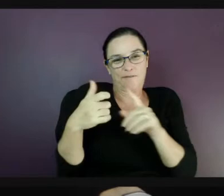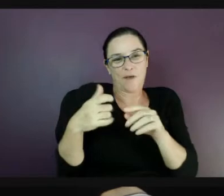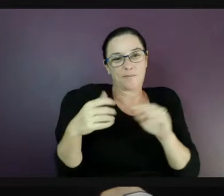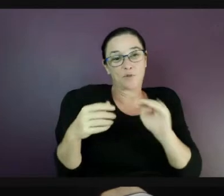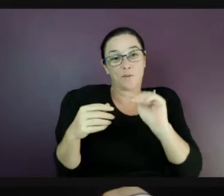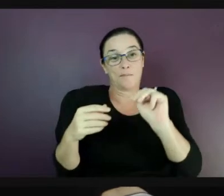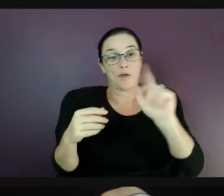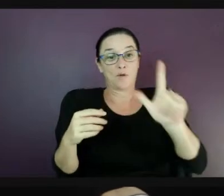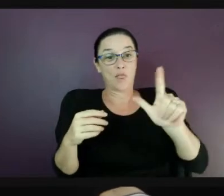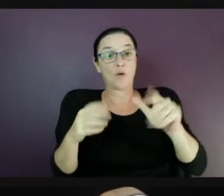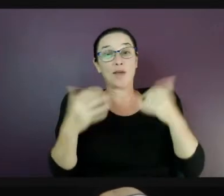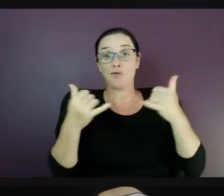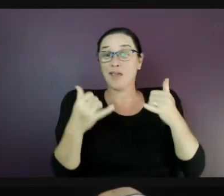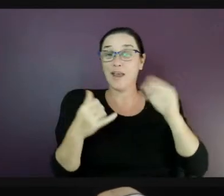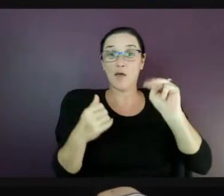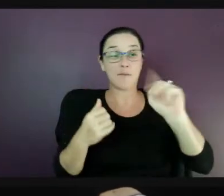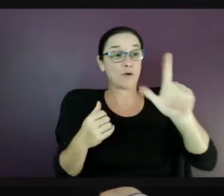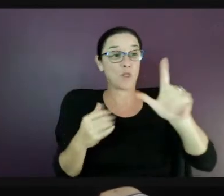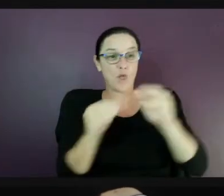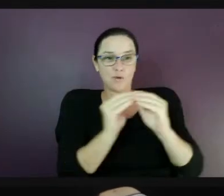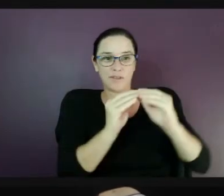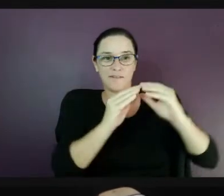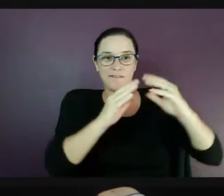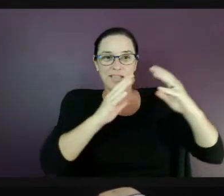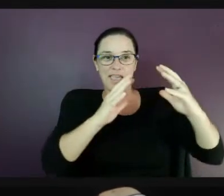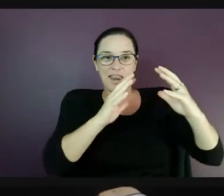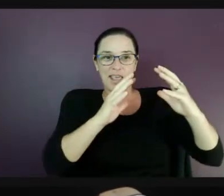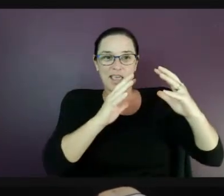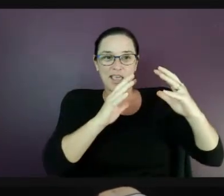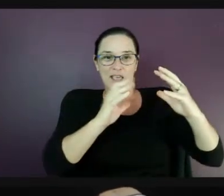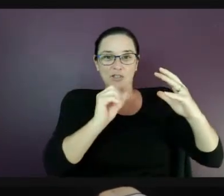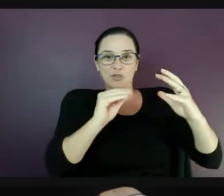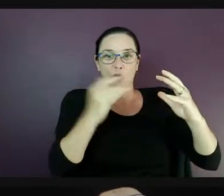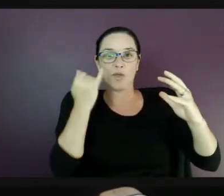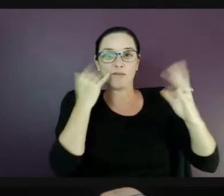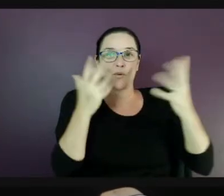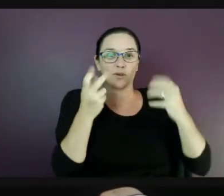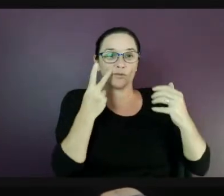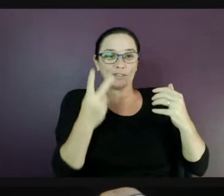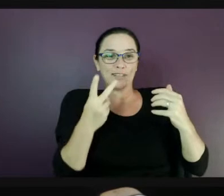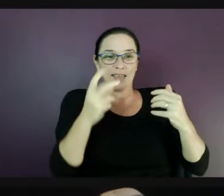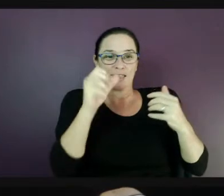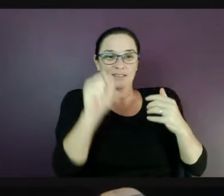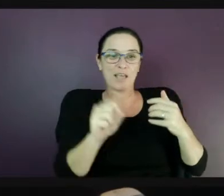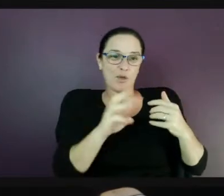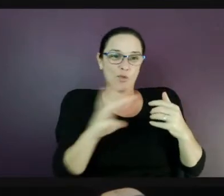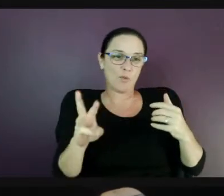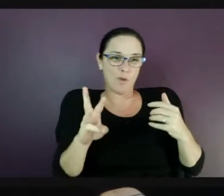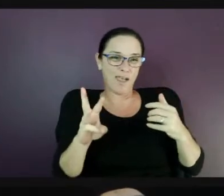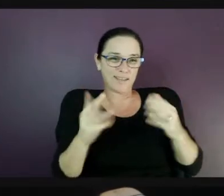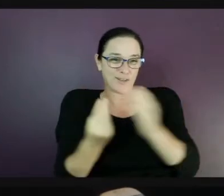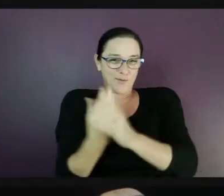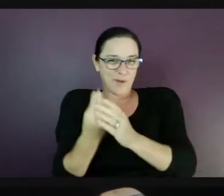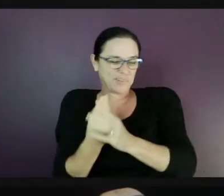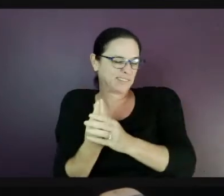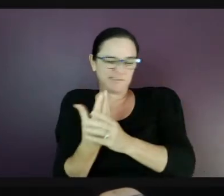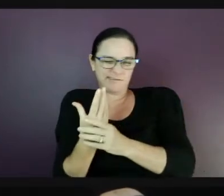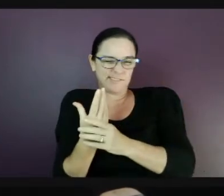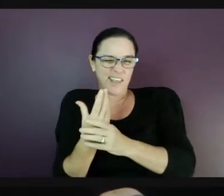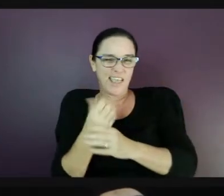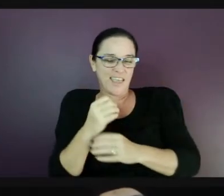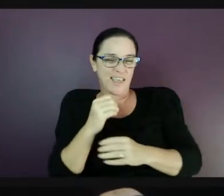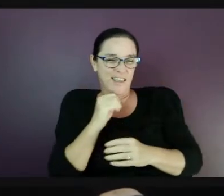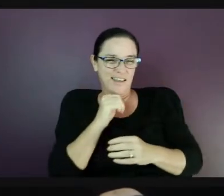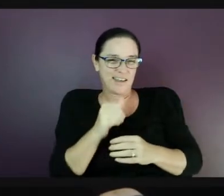inflating today. So if anyone is hoping for a volcanic southwest rift eruption, it's probably not going to happen unless something changes